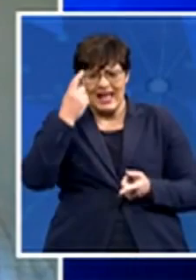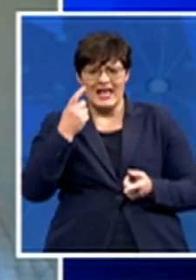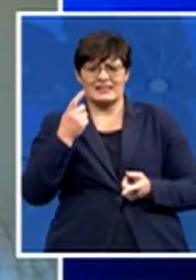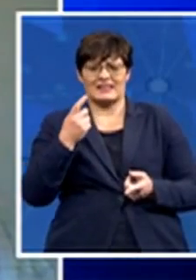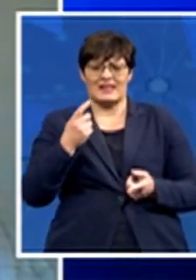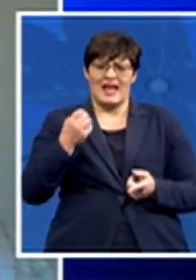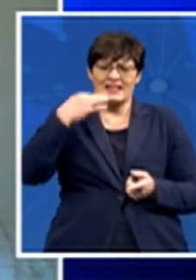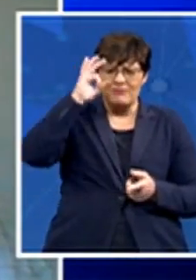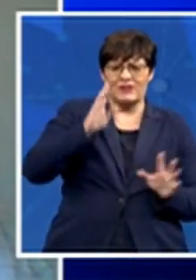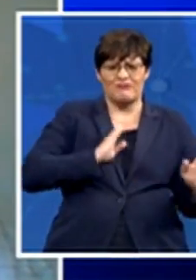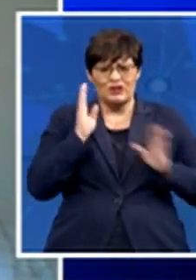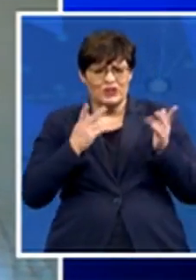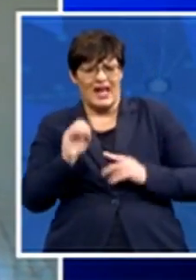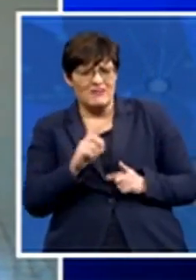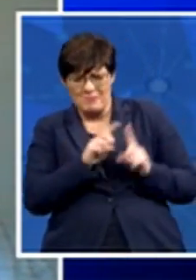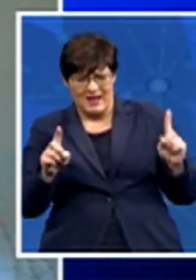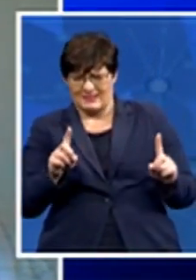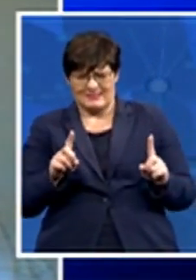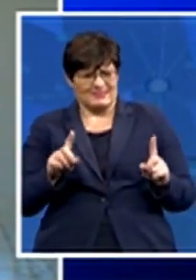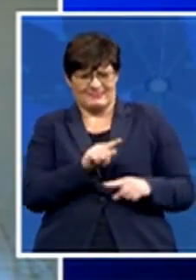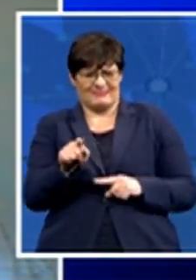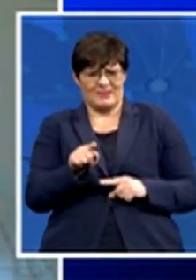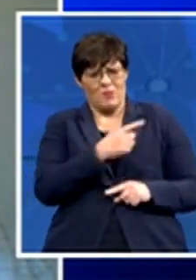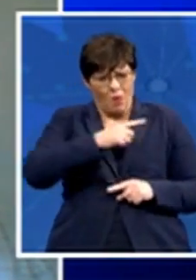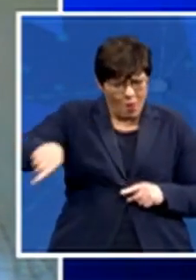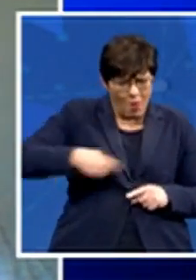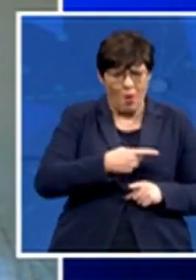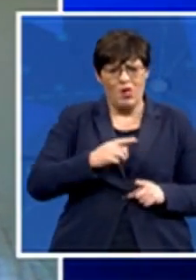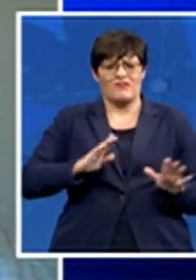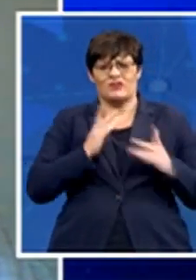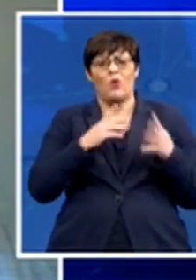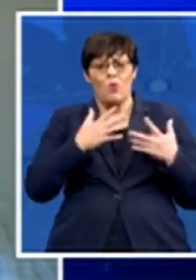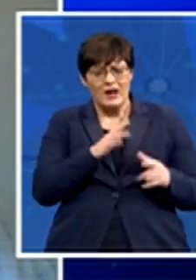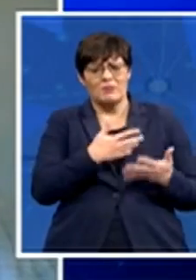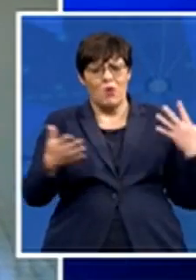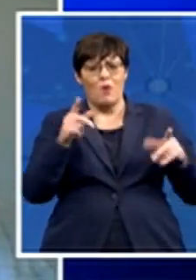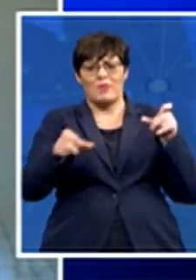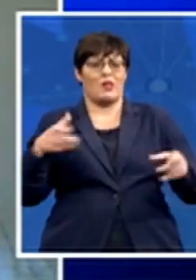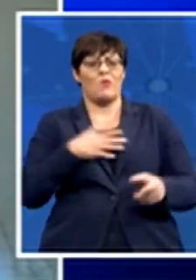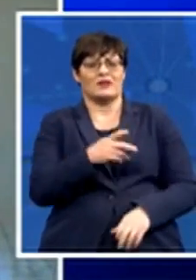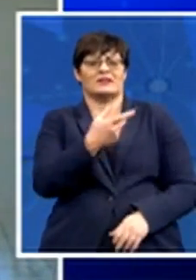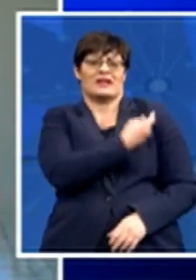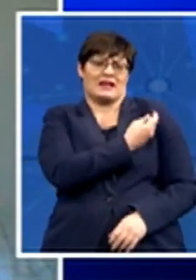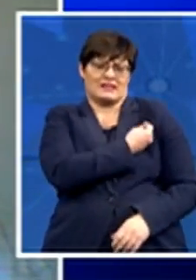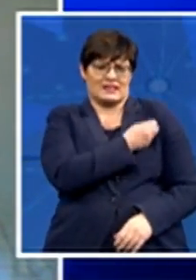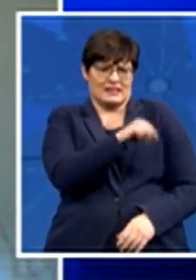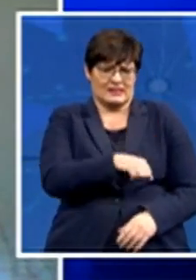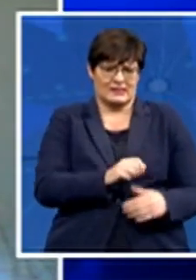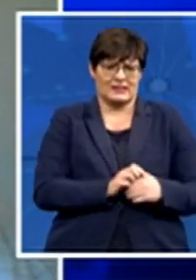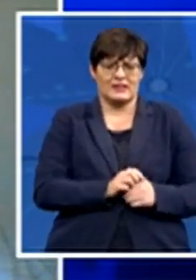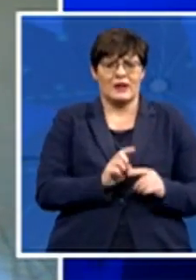We are all frustrated. We would like to see more people vaccinating, but we just feel that government is not focusing on what needs to be